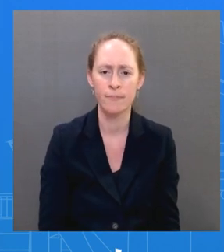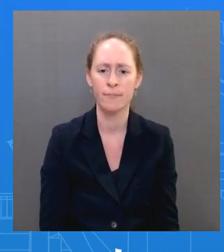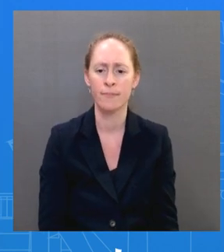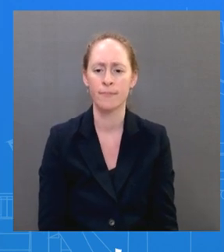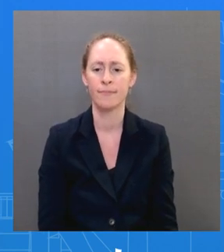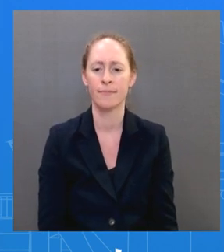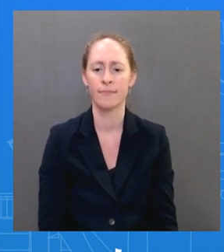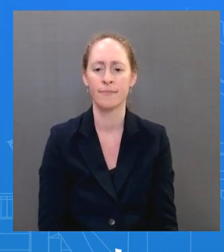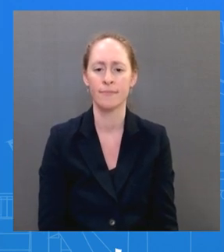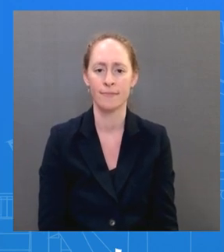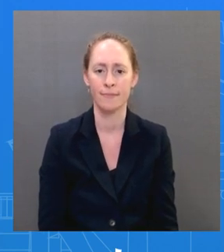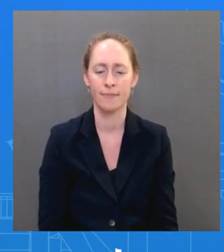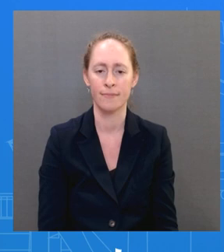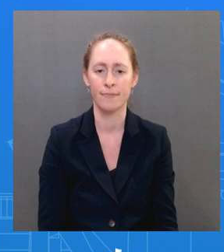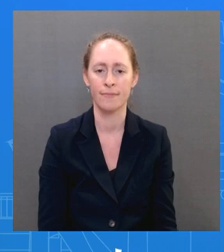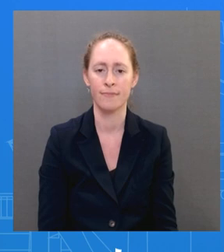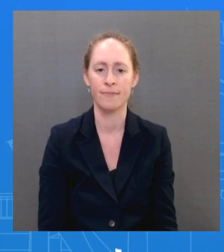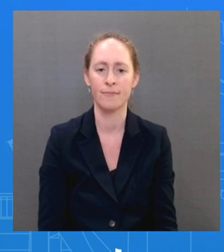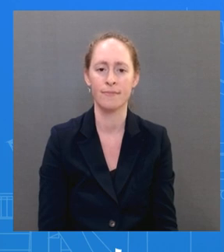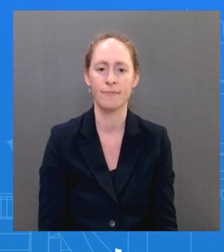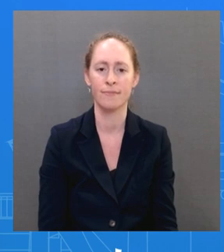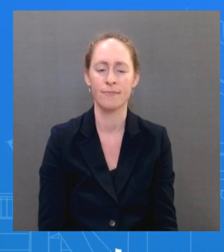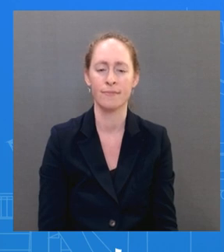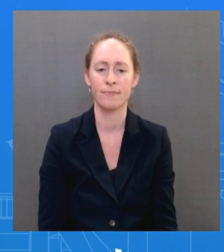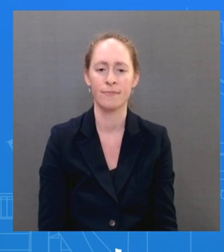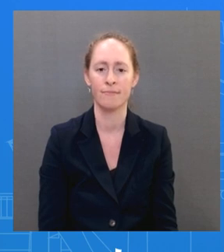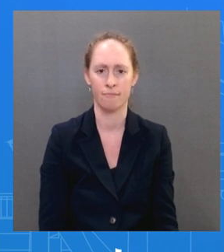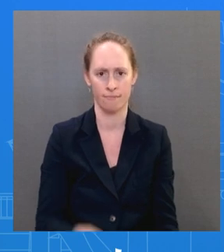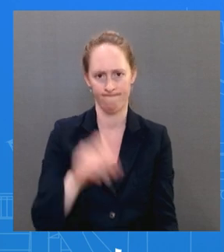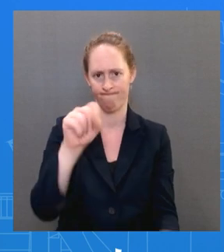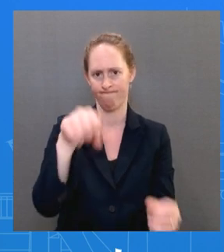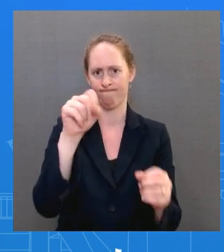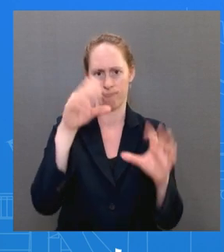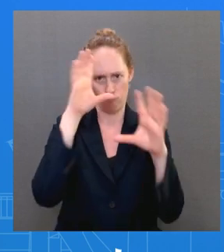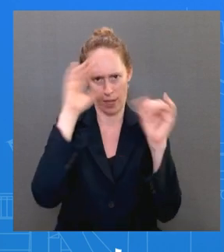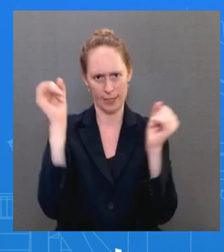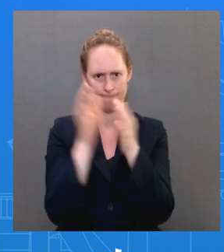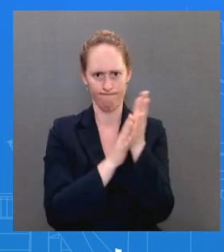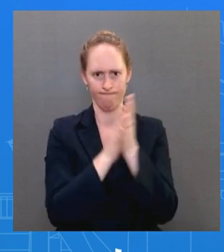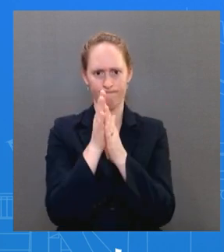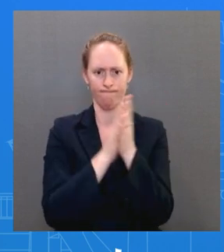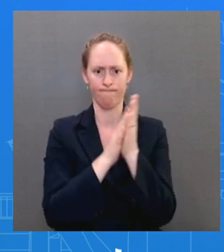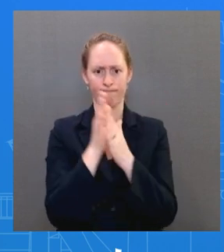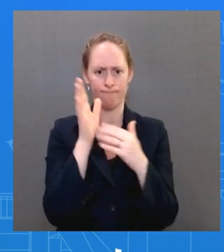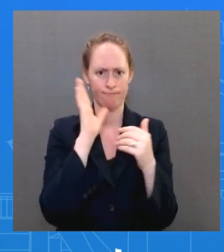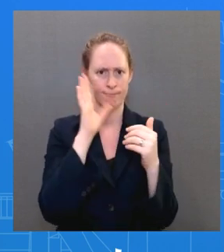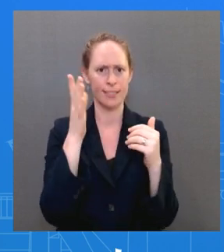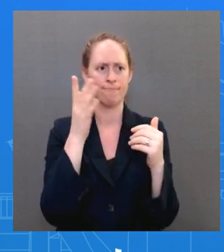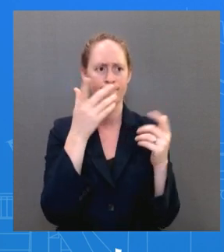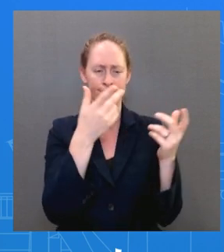forward to meeting with African leaders who will be here at the end of this year.